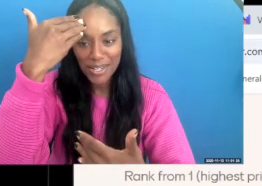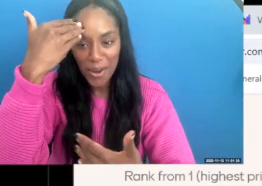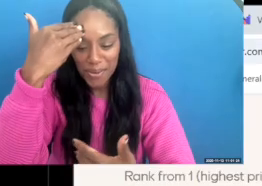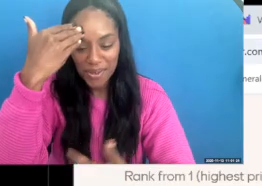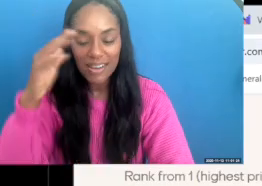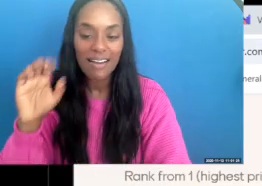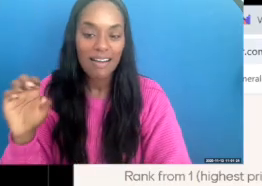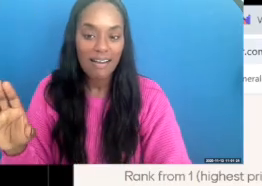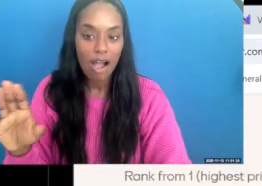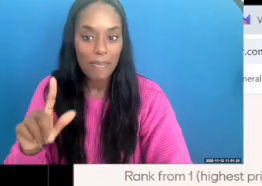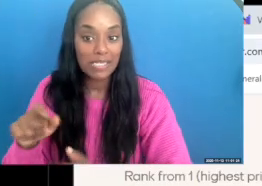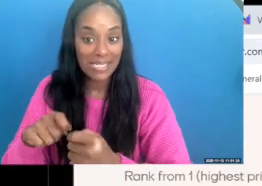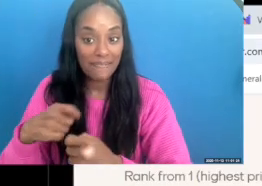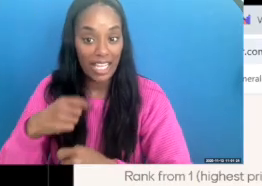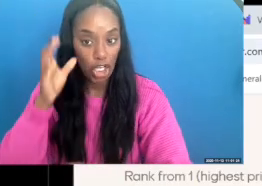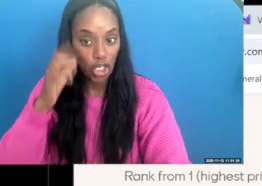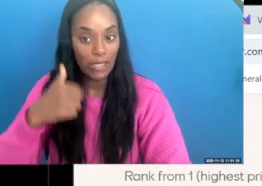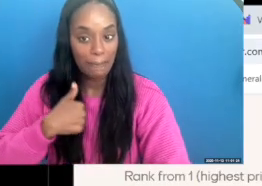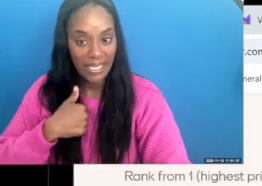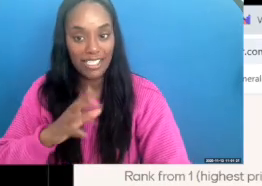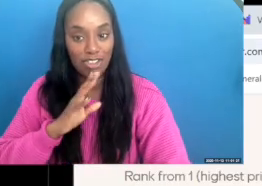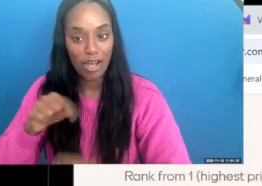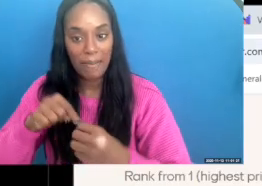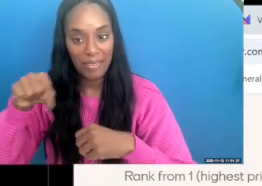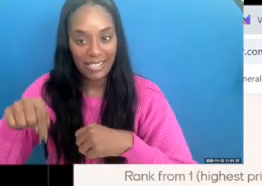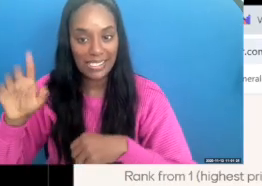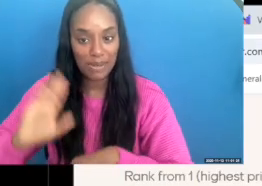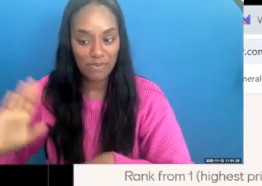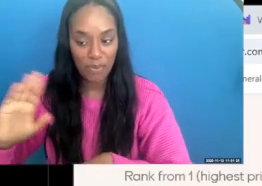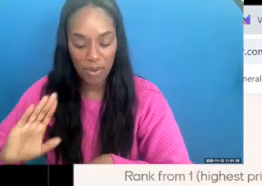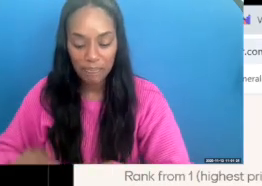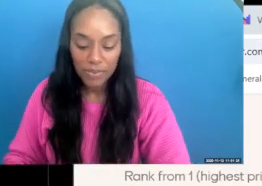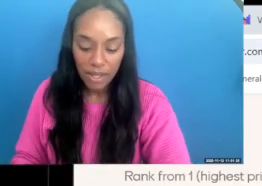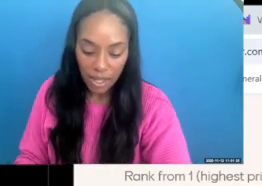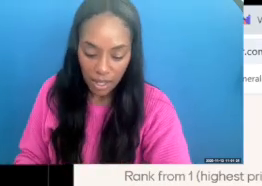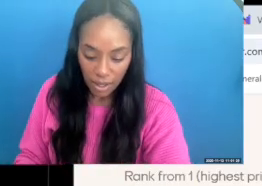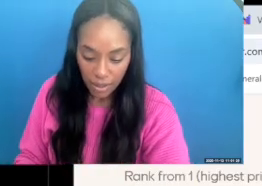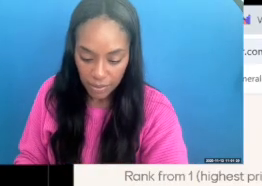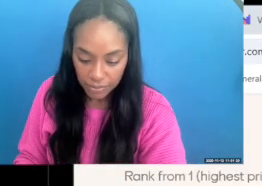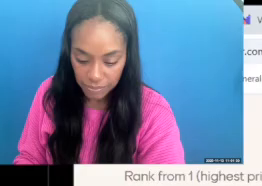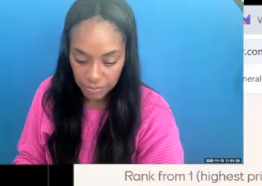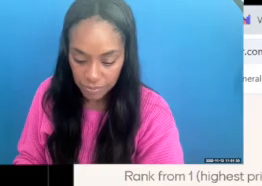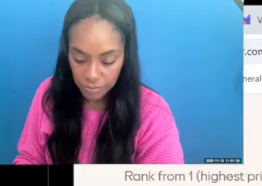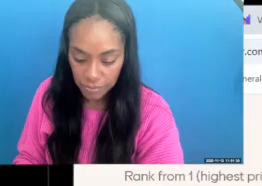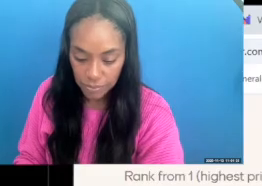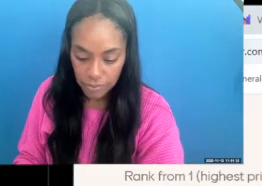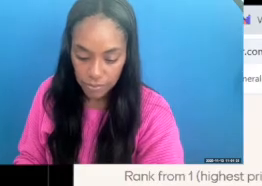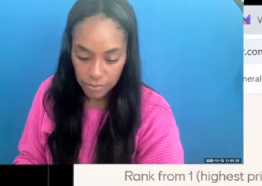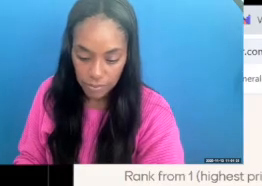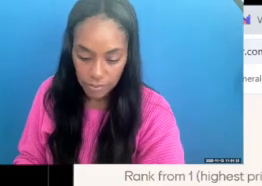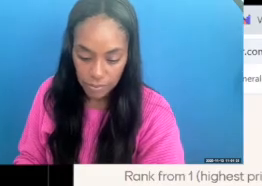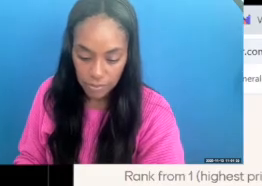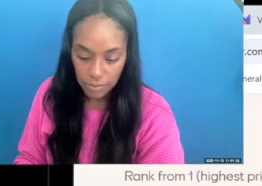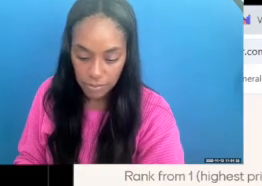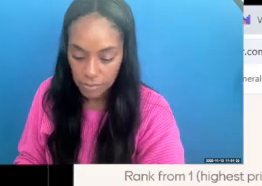preaching to the choir, because I know that this is something that CARB has specifically heard me talk about in the past. But I think